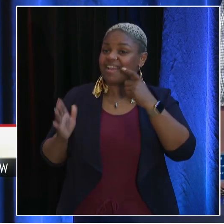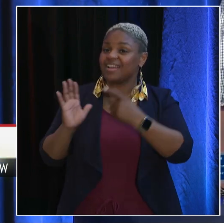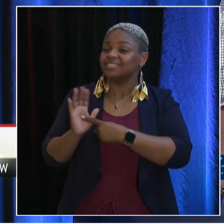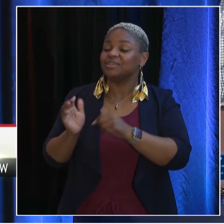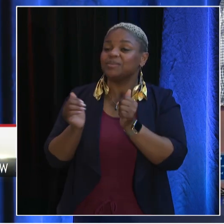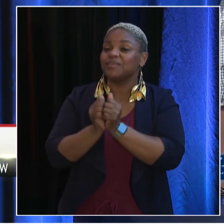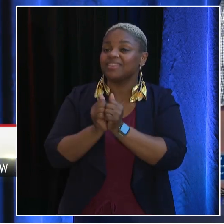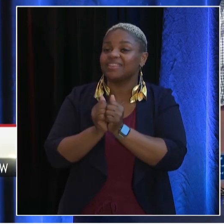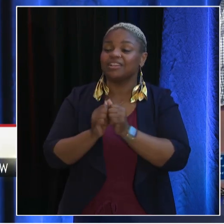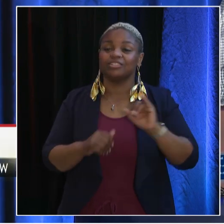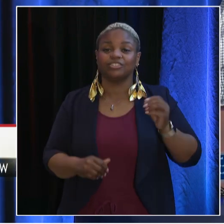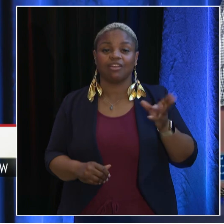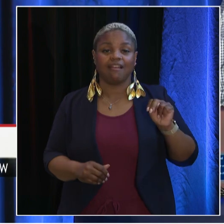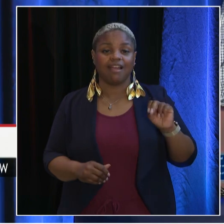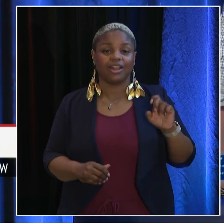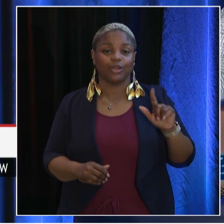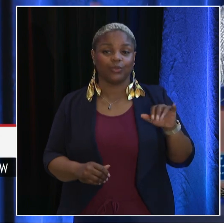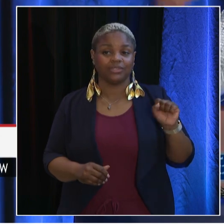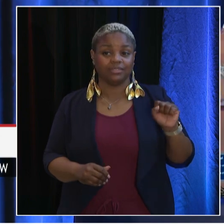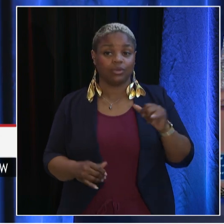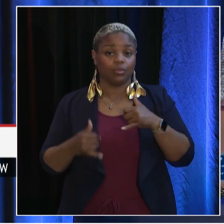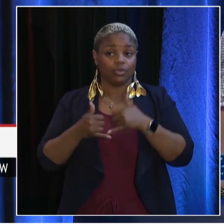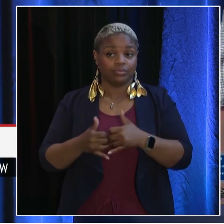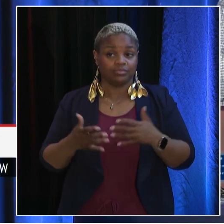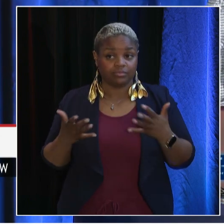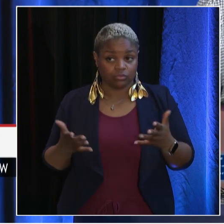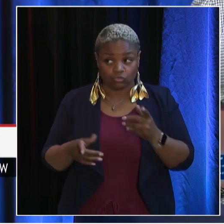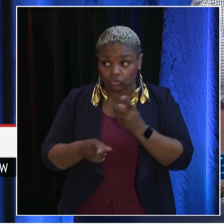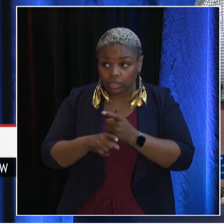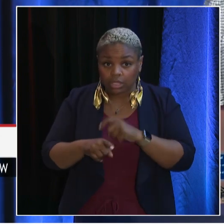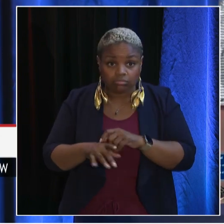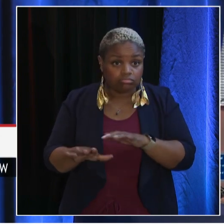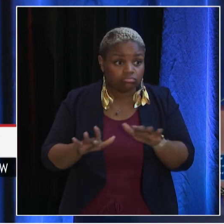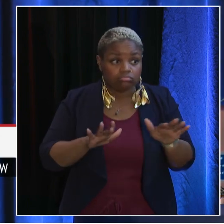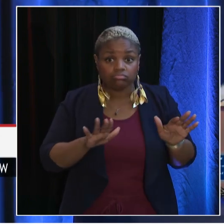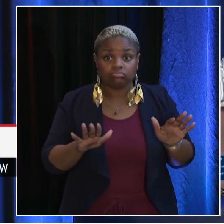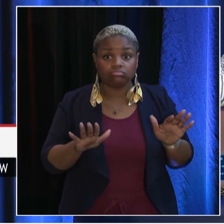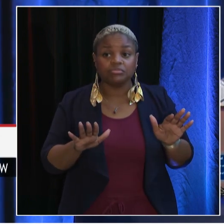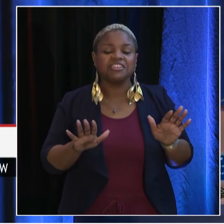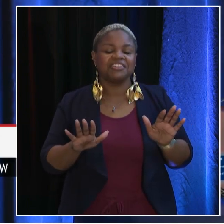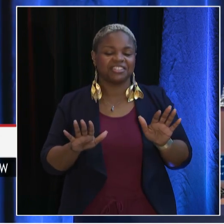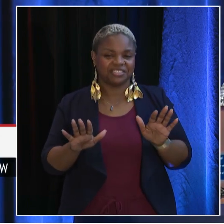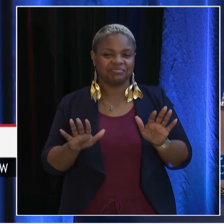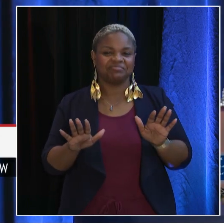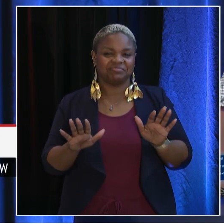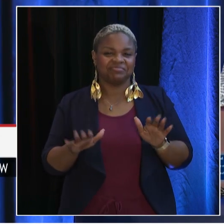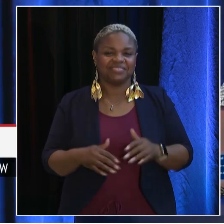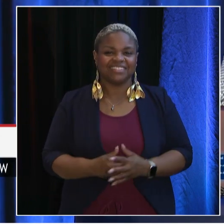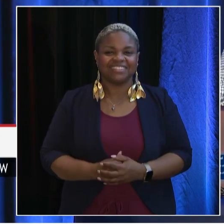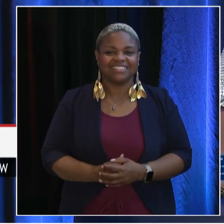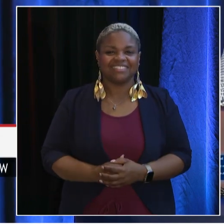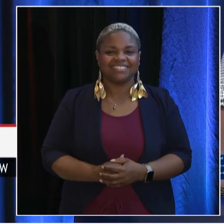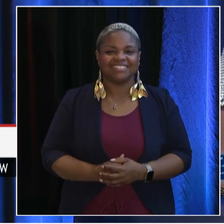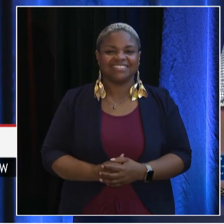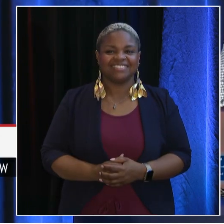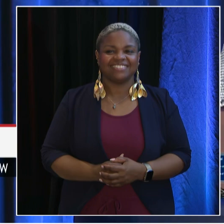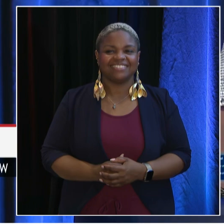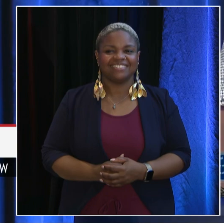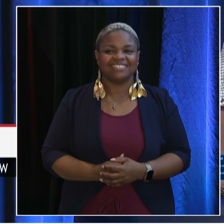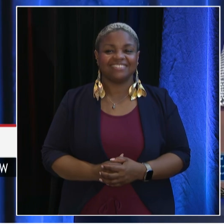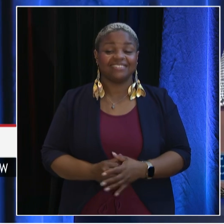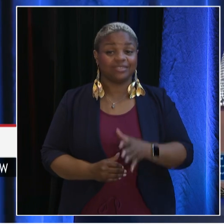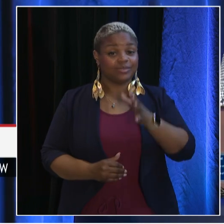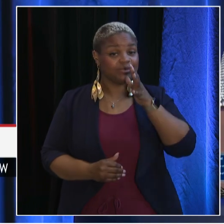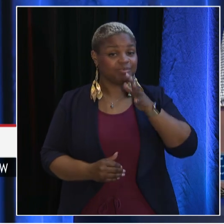name. Is it time for me to go up and start these introductions? Okay. And she is a